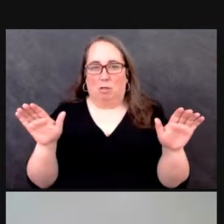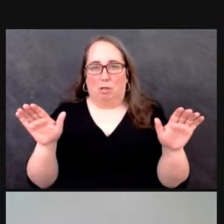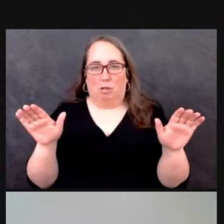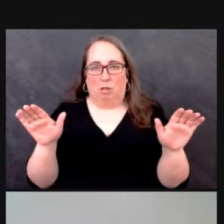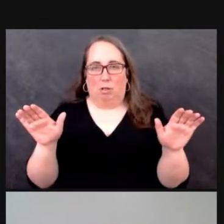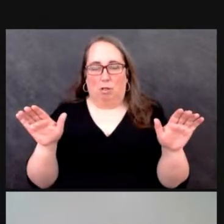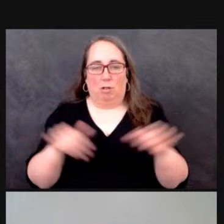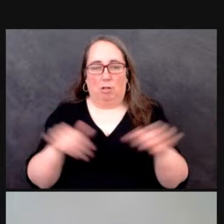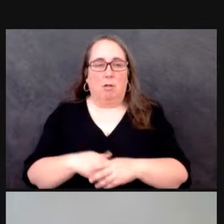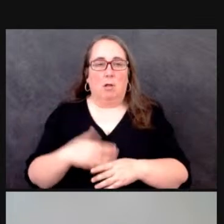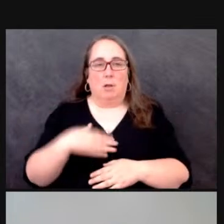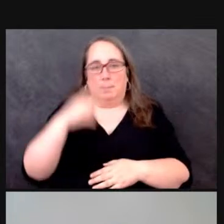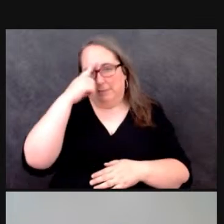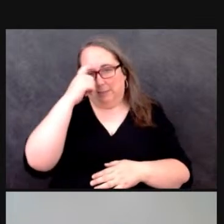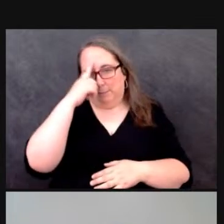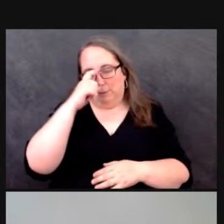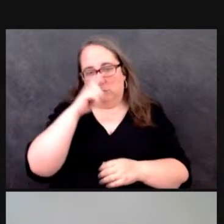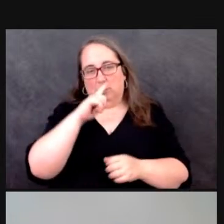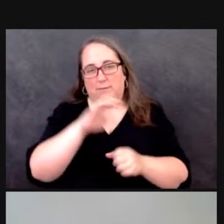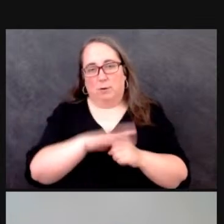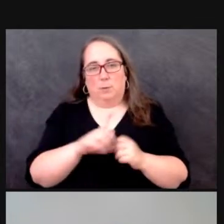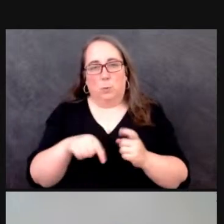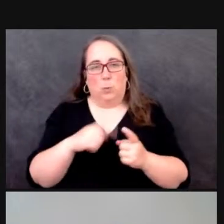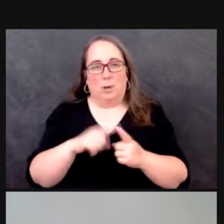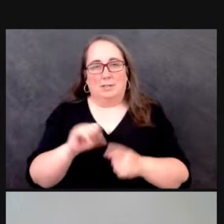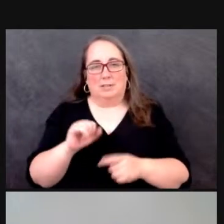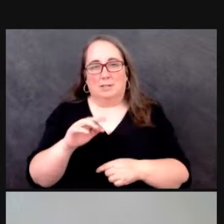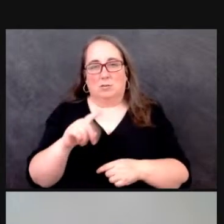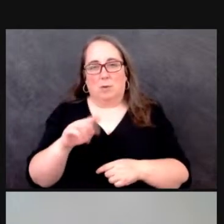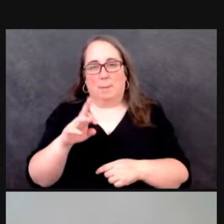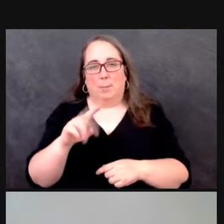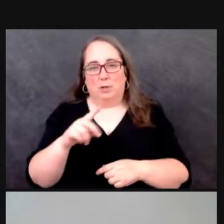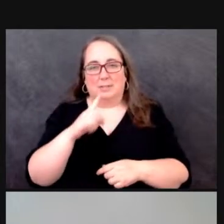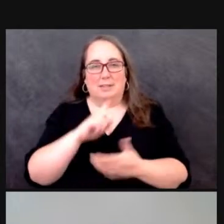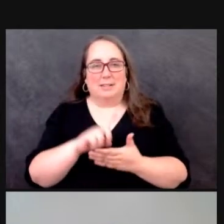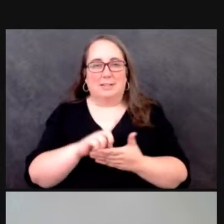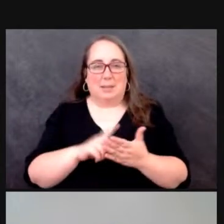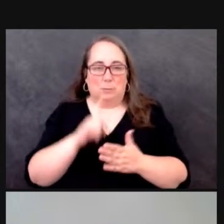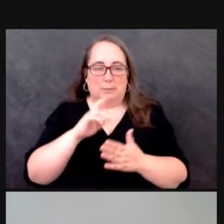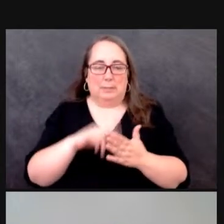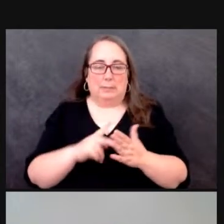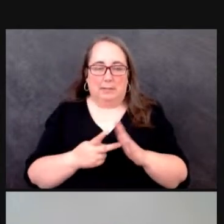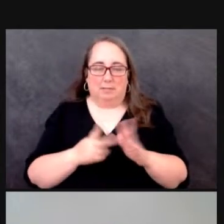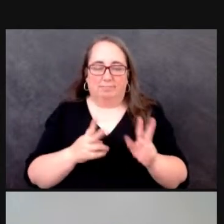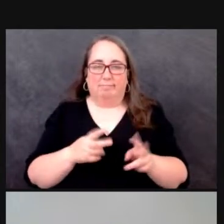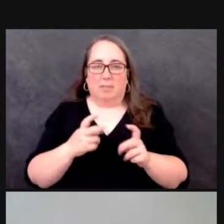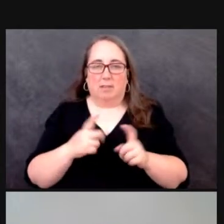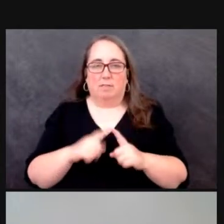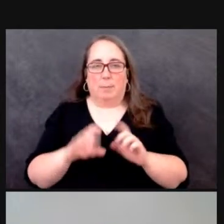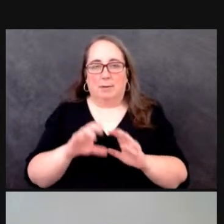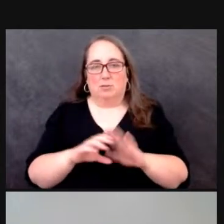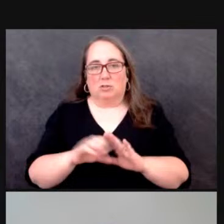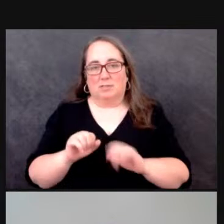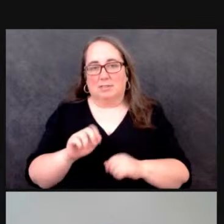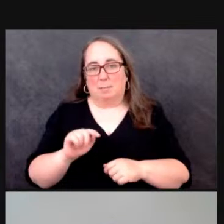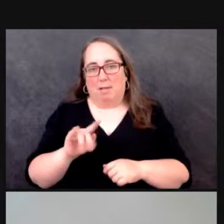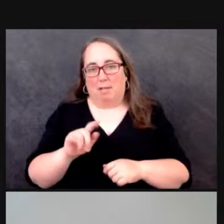My suspicions were confirmed when in the scrapbook it stated that the design was indeed taken from an image of St.